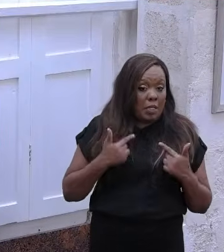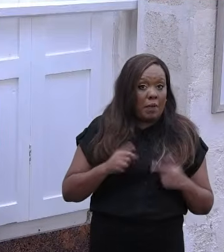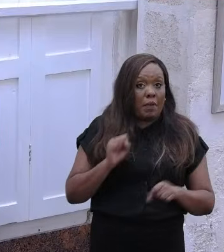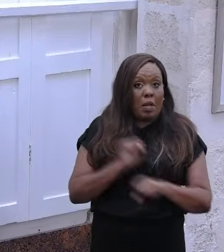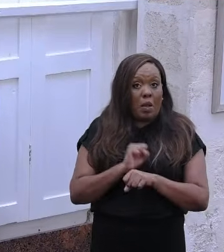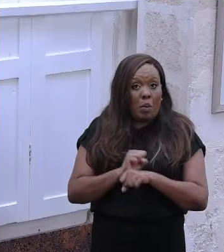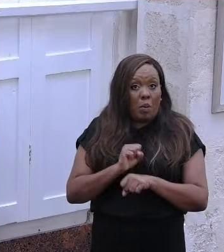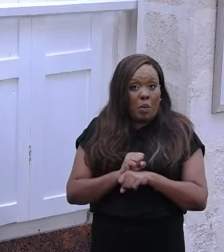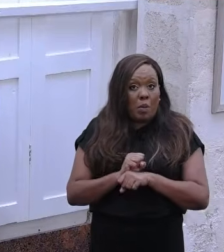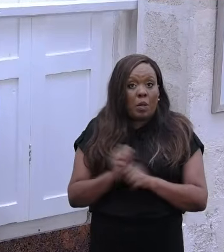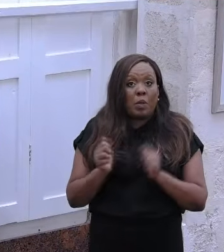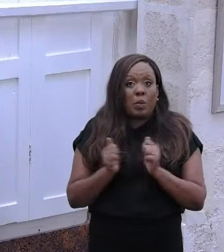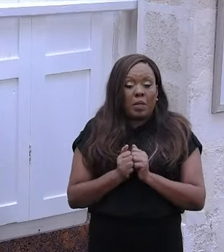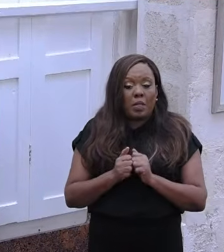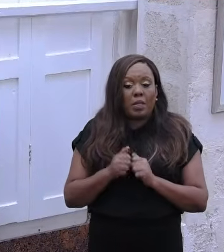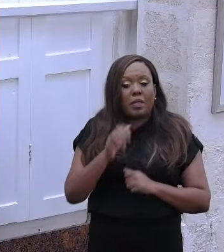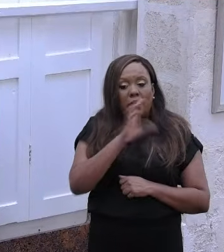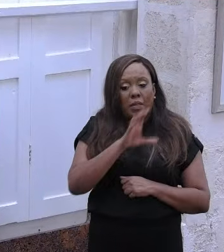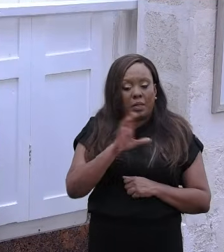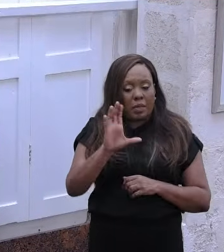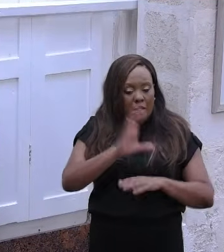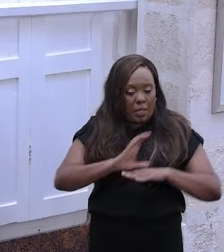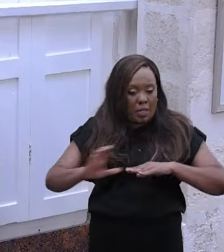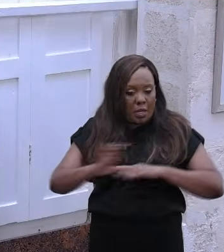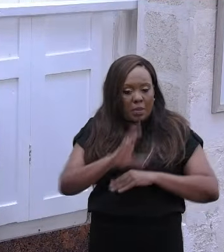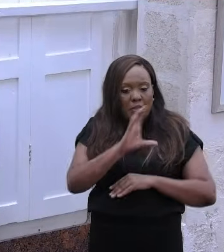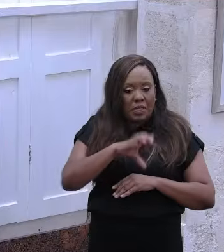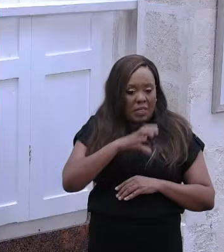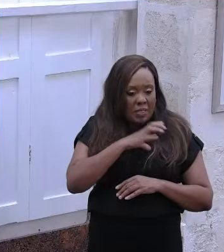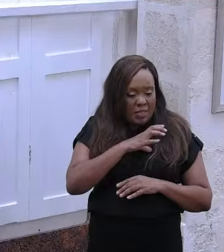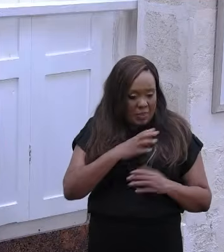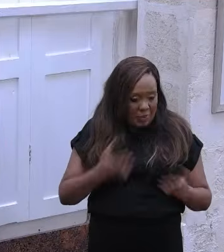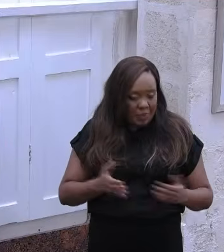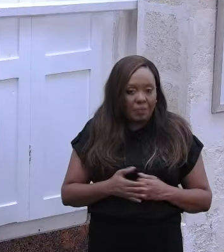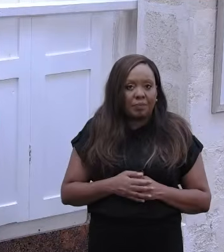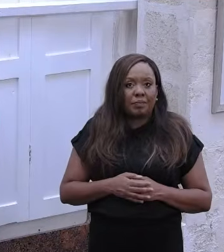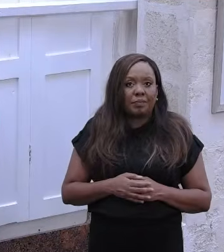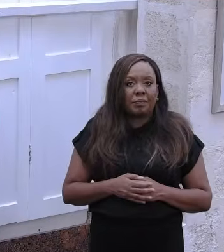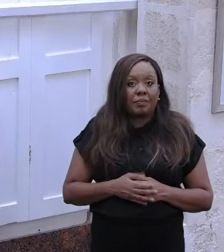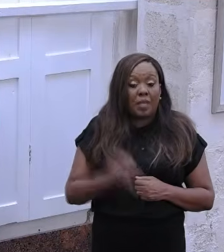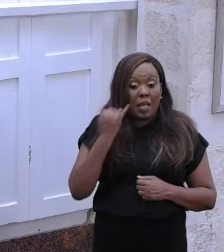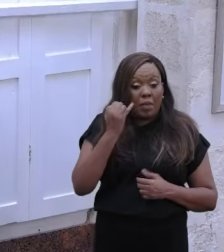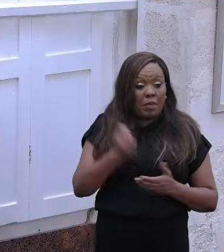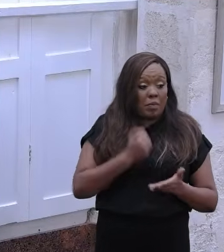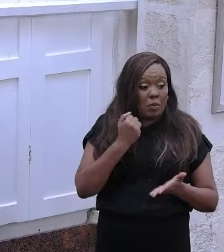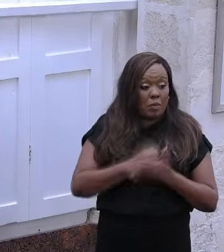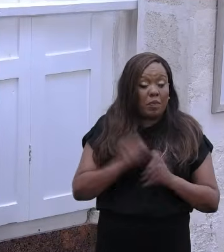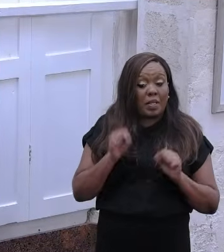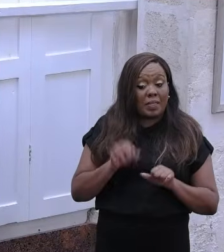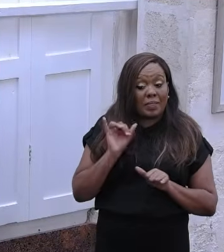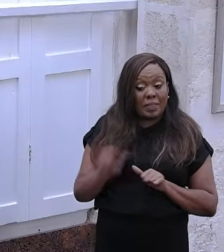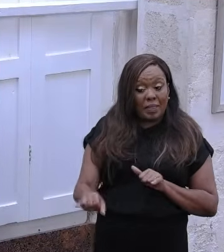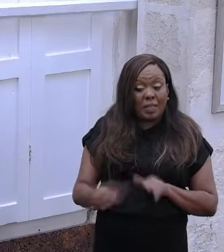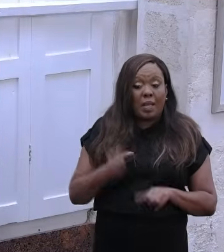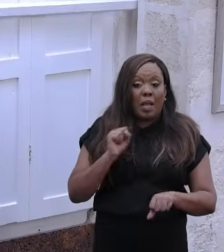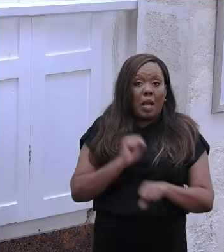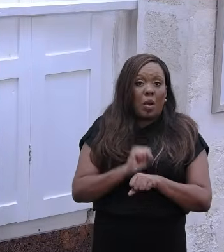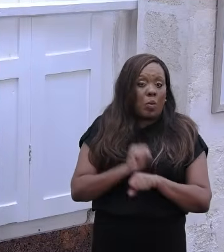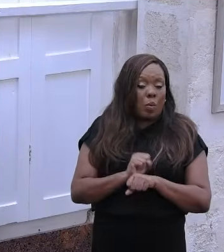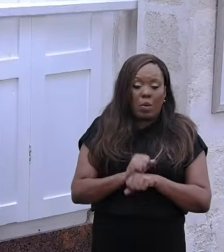skills certificate. If approved, they can reside indefinitely in that member state and they can work without a work